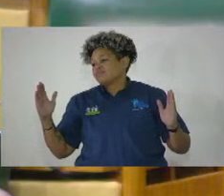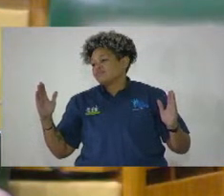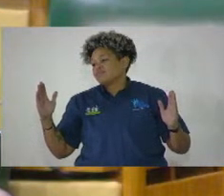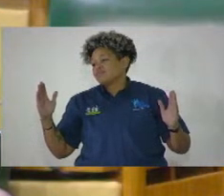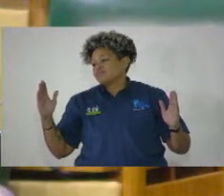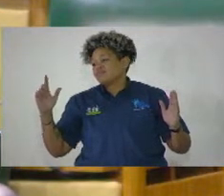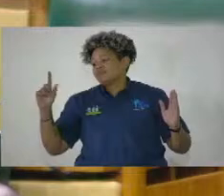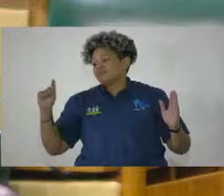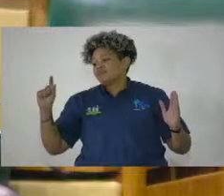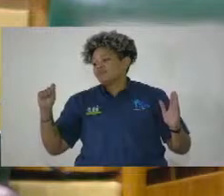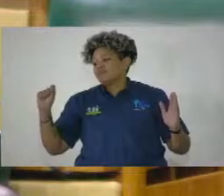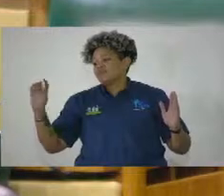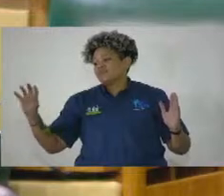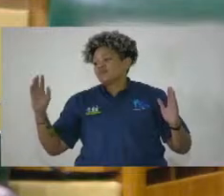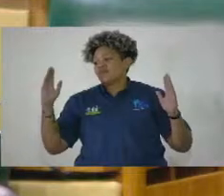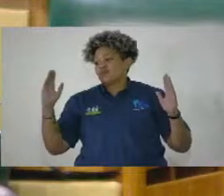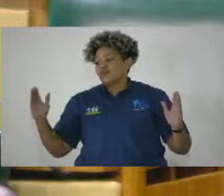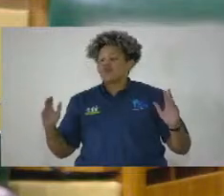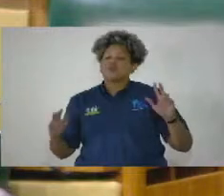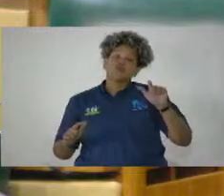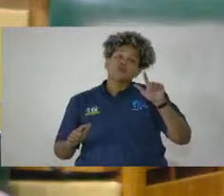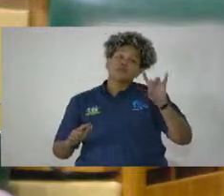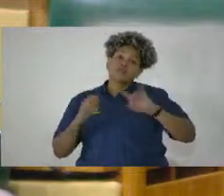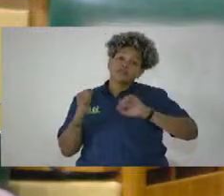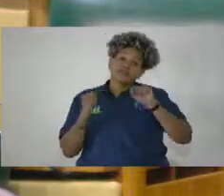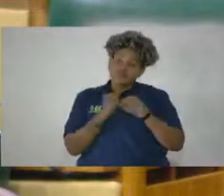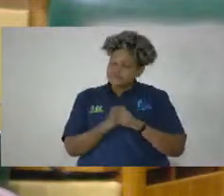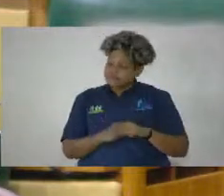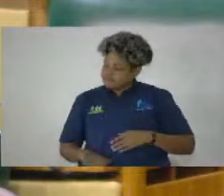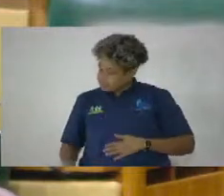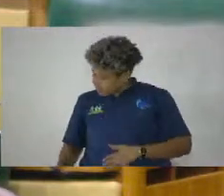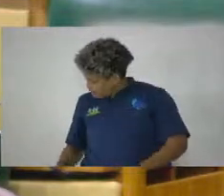2020, call it 2024, 28 years.